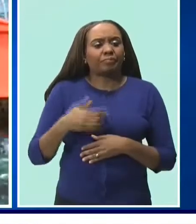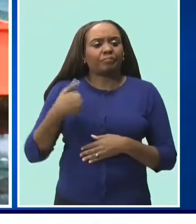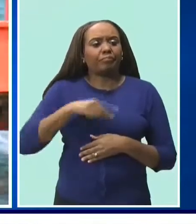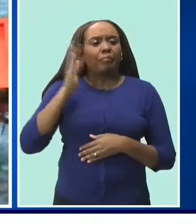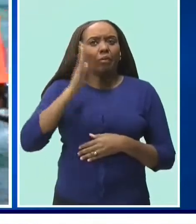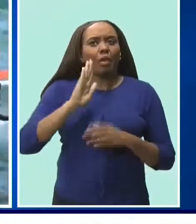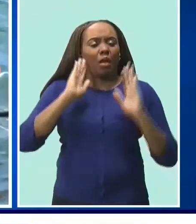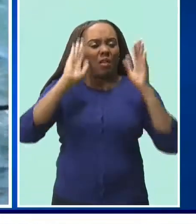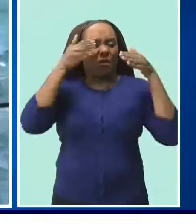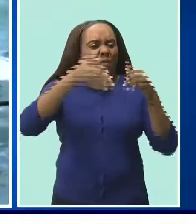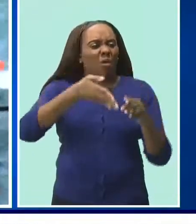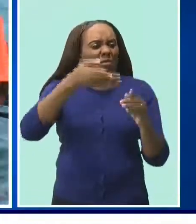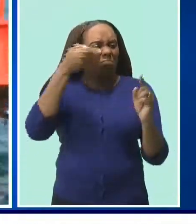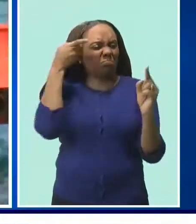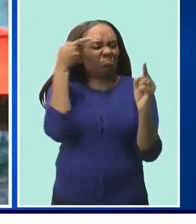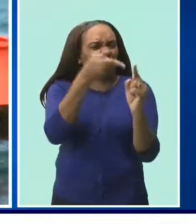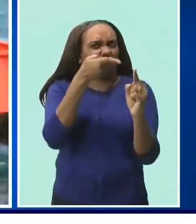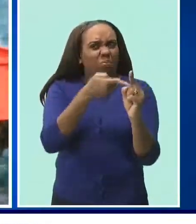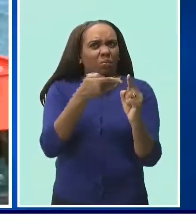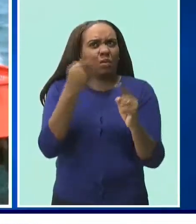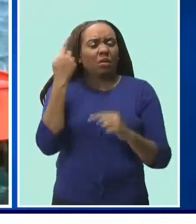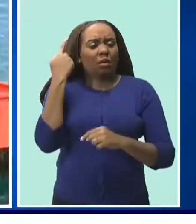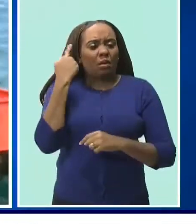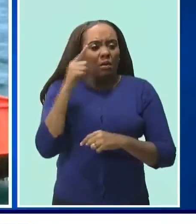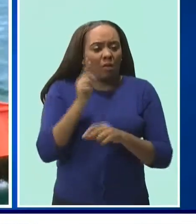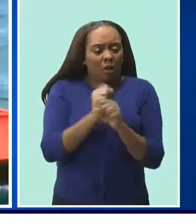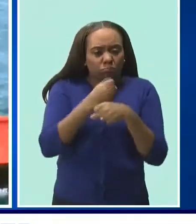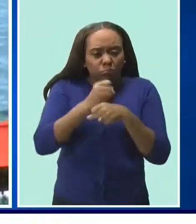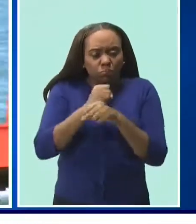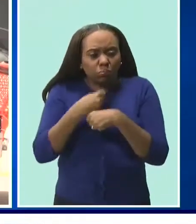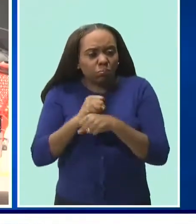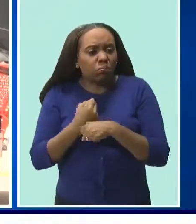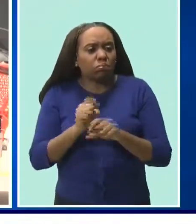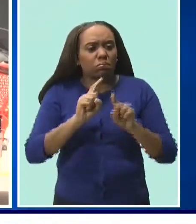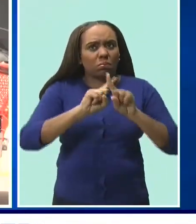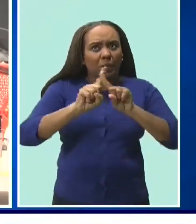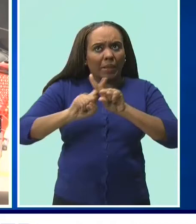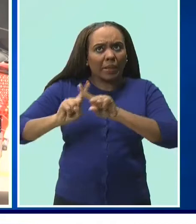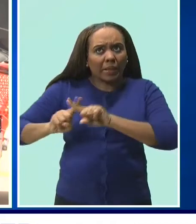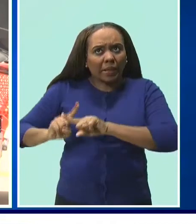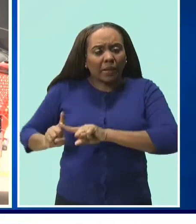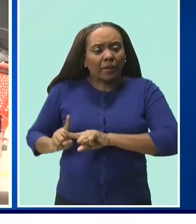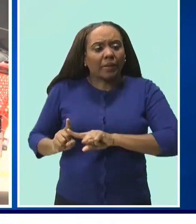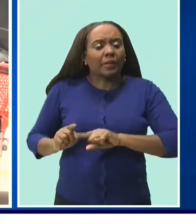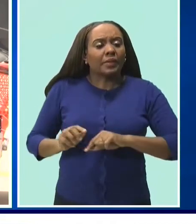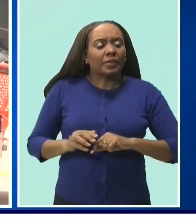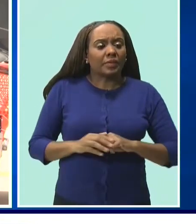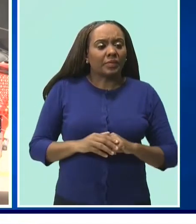on using it for the production of substrates, for making